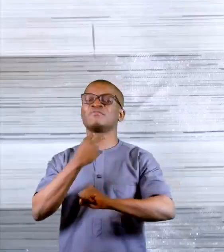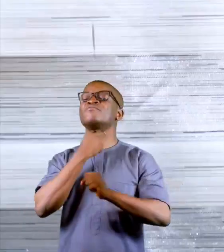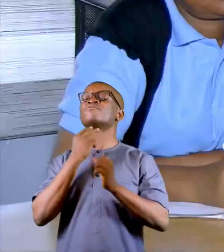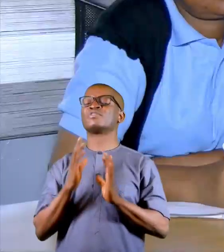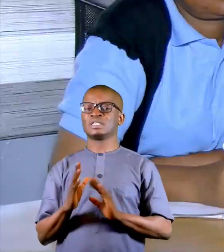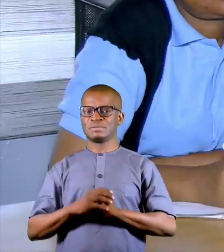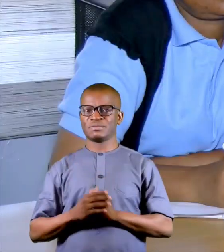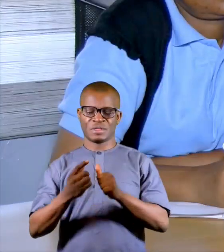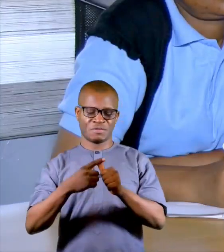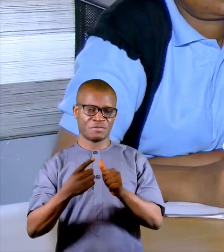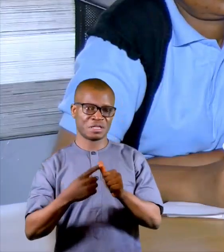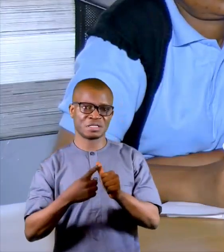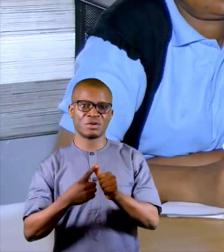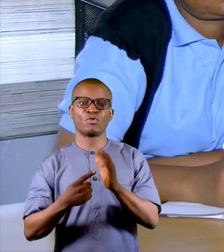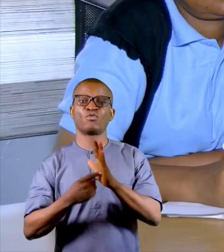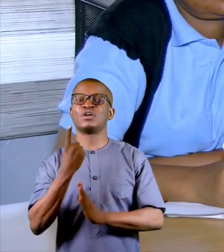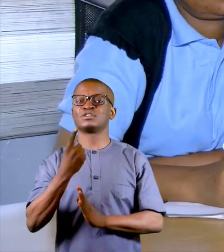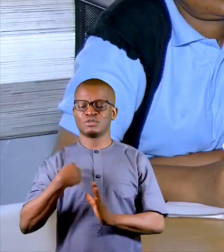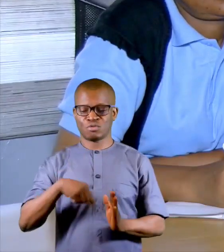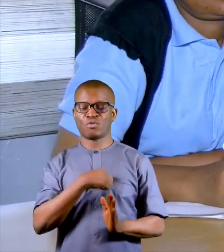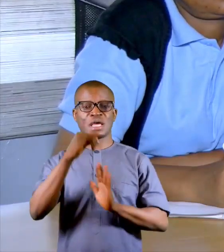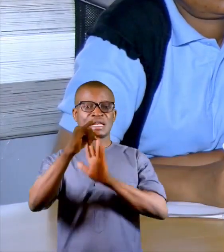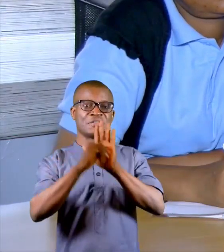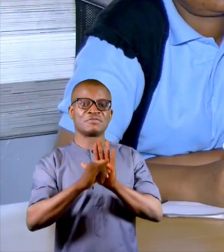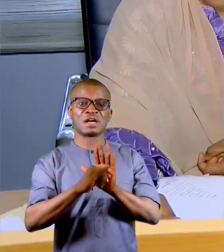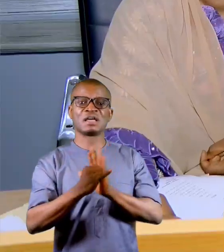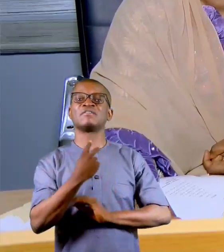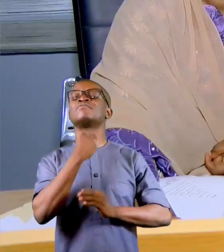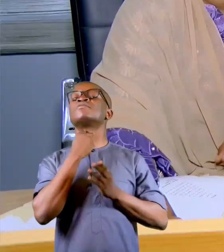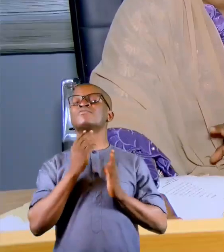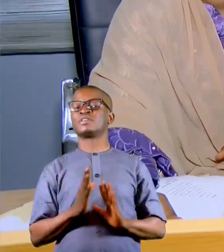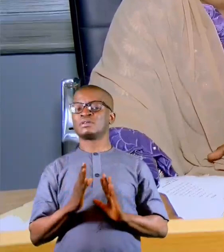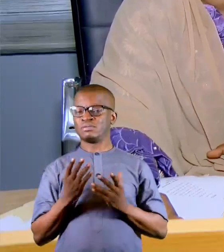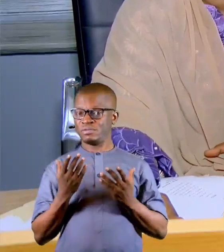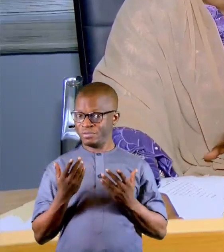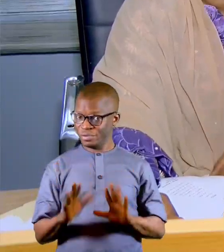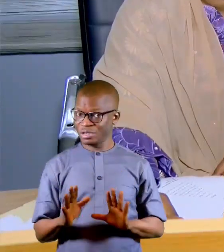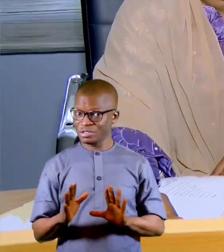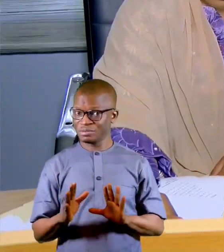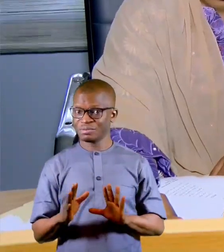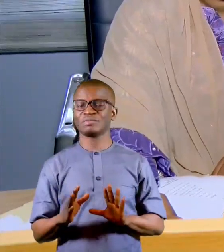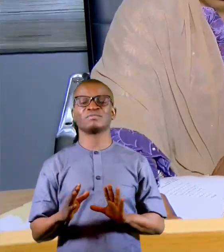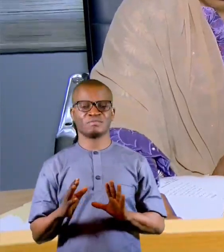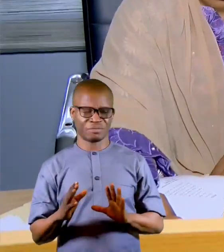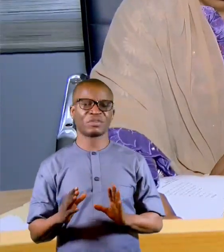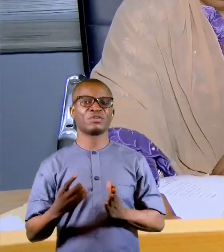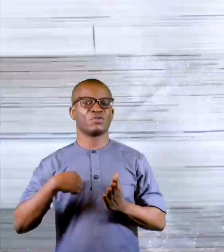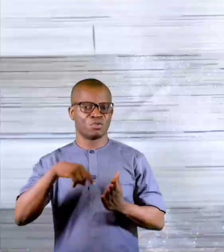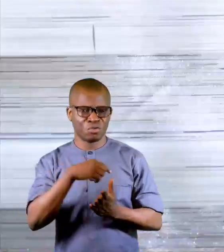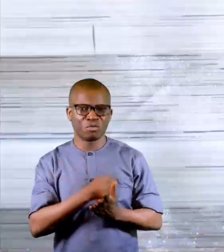all, NAPTIP identify the victim, and after identifying that this